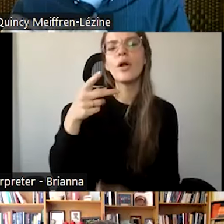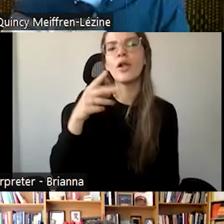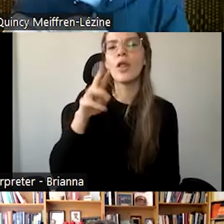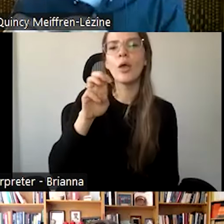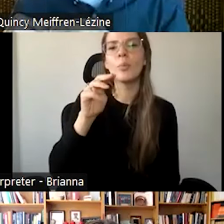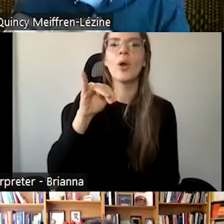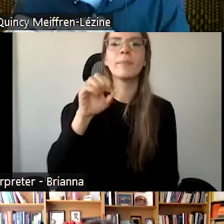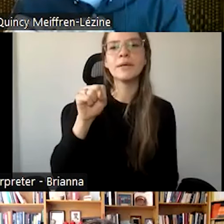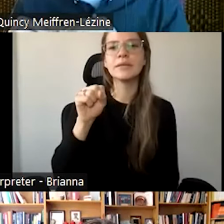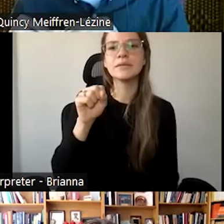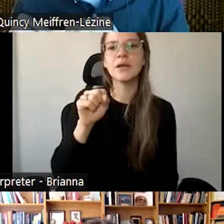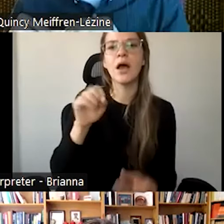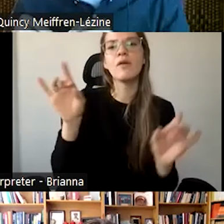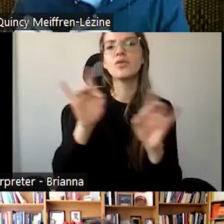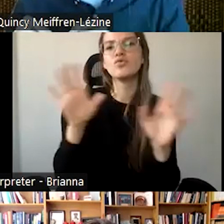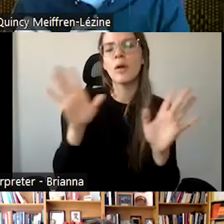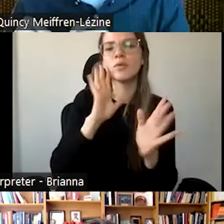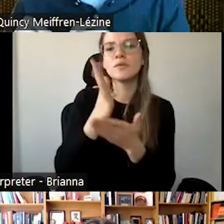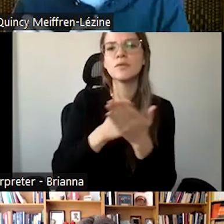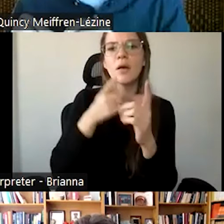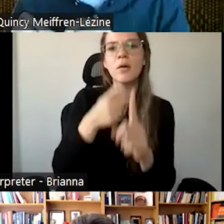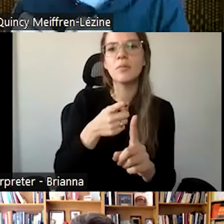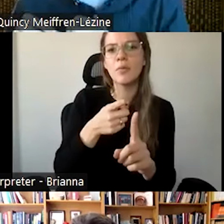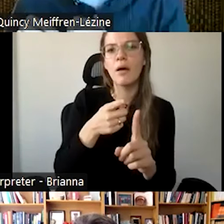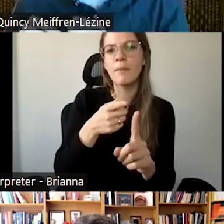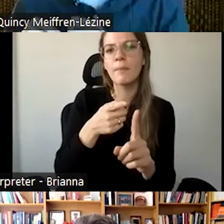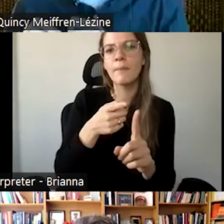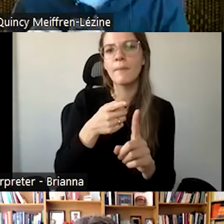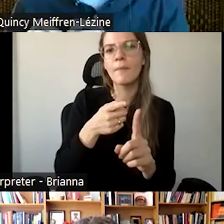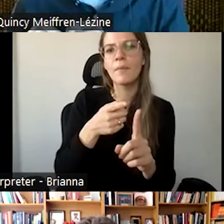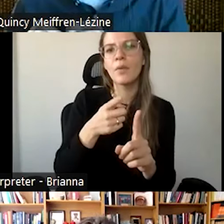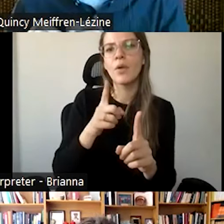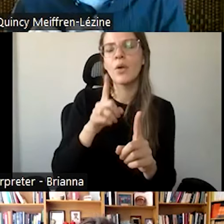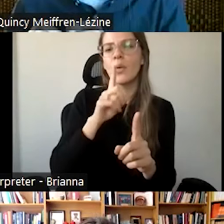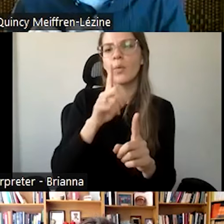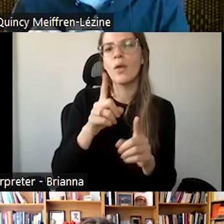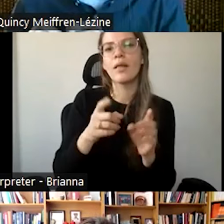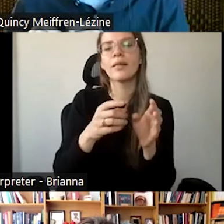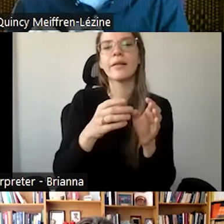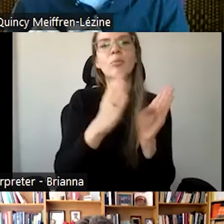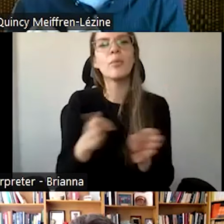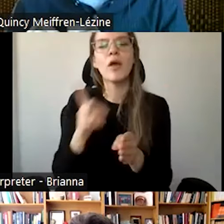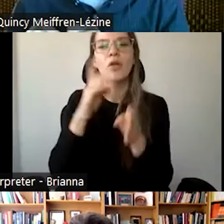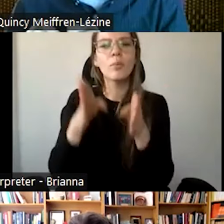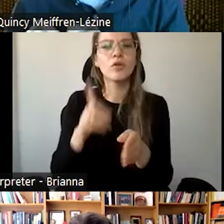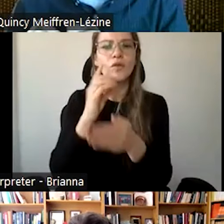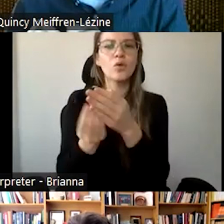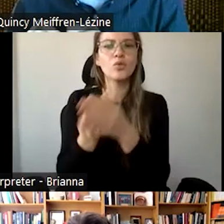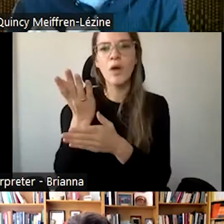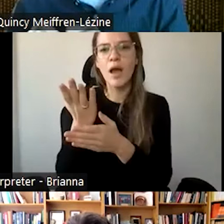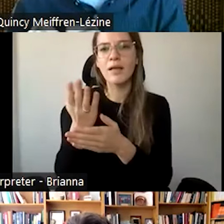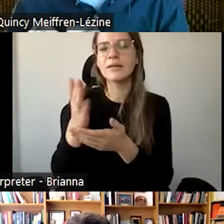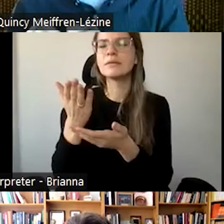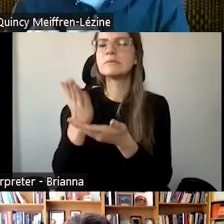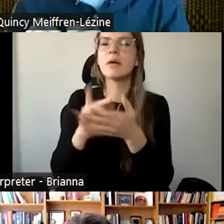the trauma in some way primes the person for growth, consistent with crisis theory of some kind? And